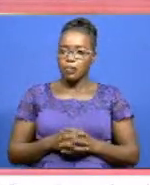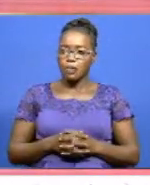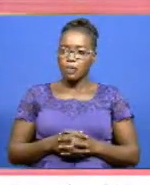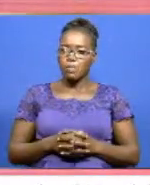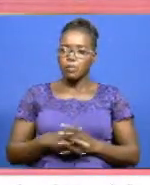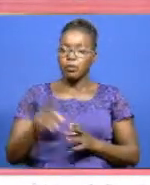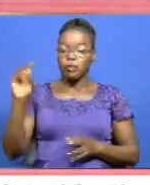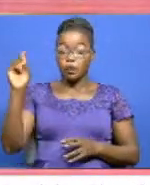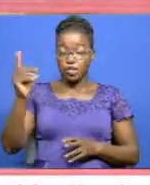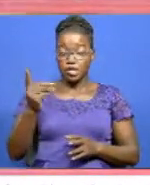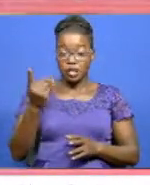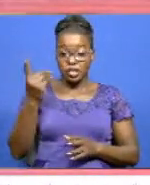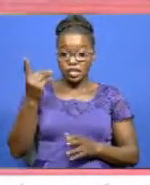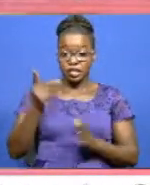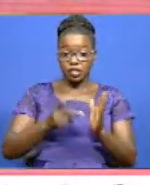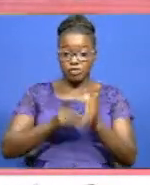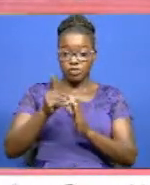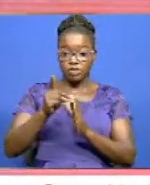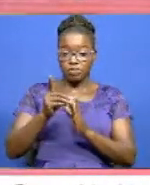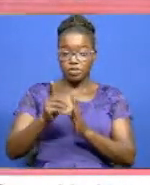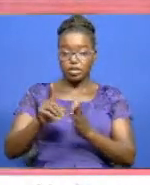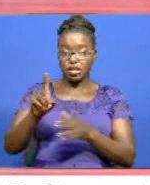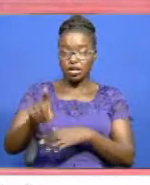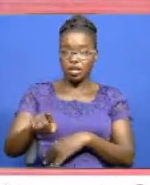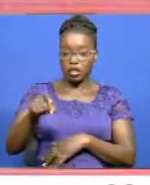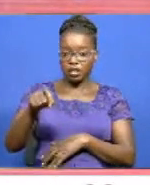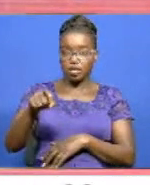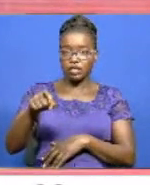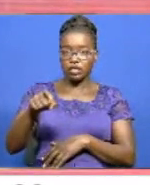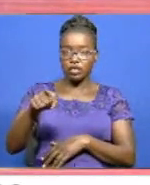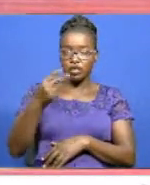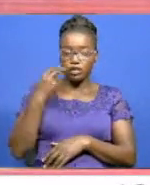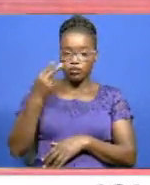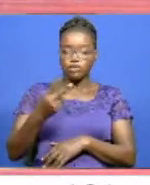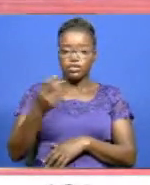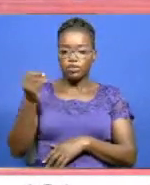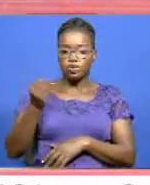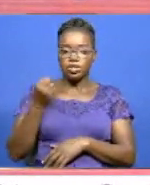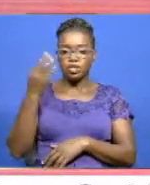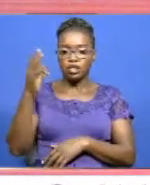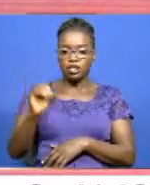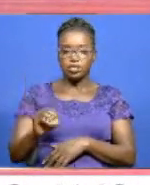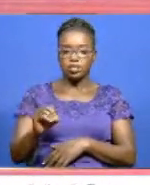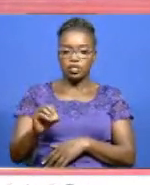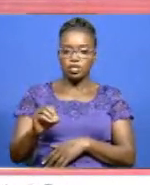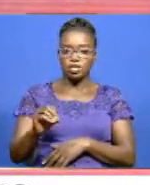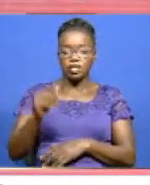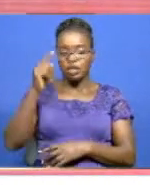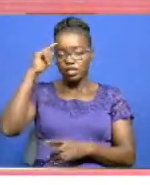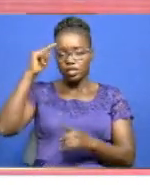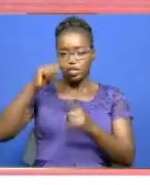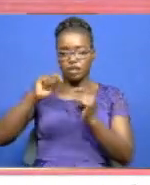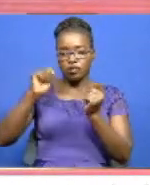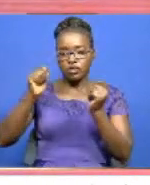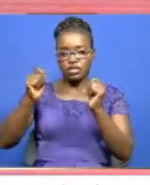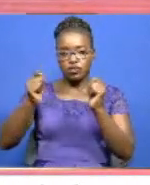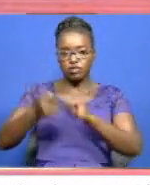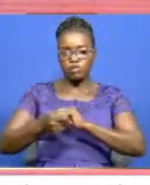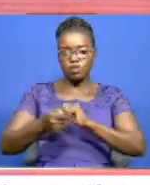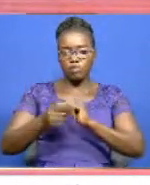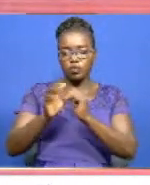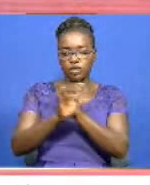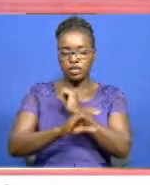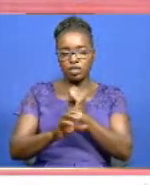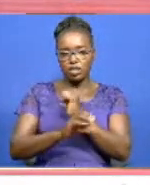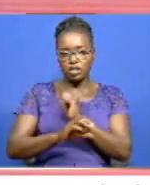Kenya's development is anchored on Vision 2030, which aims to transform the country